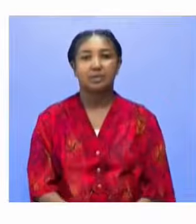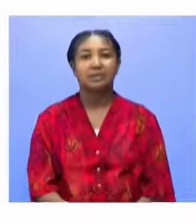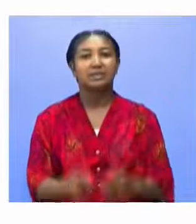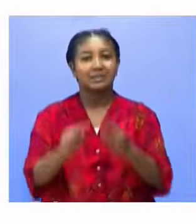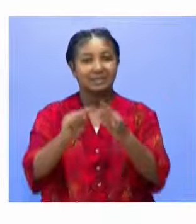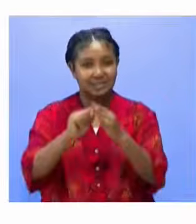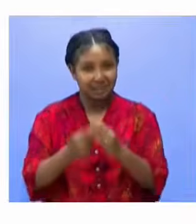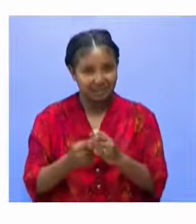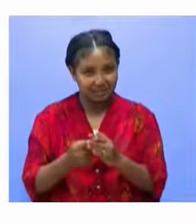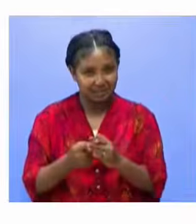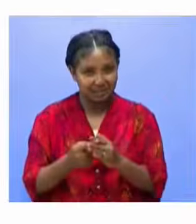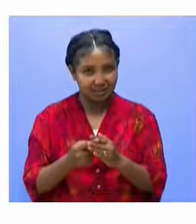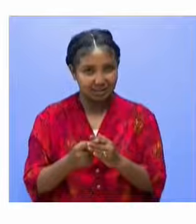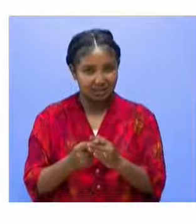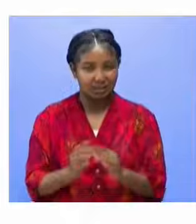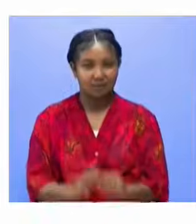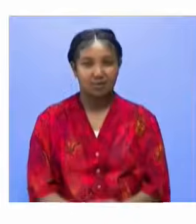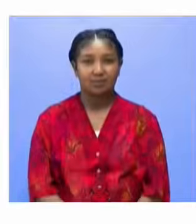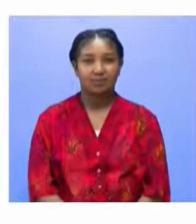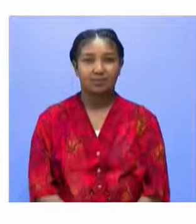since,